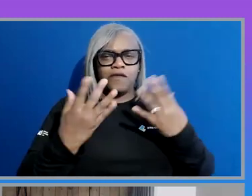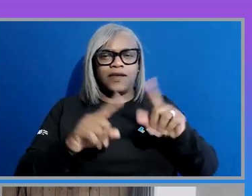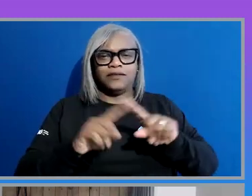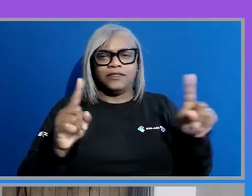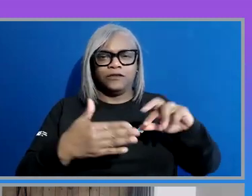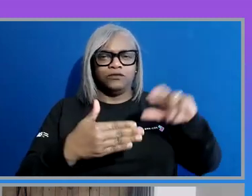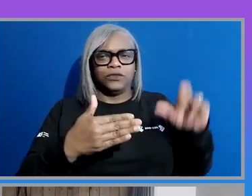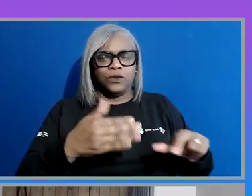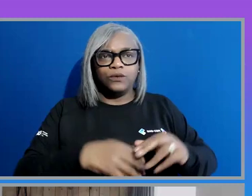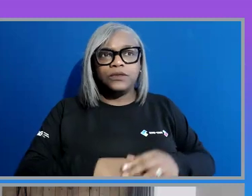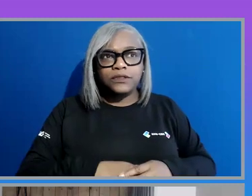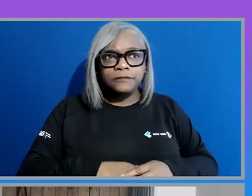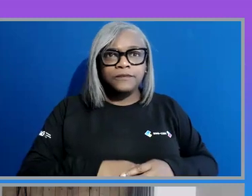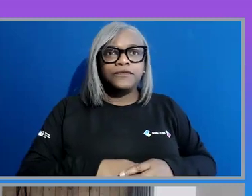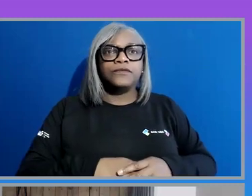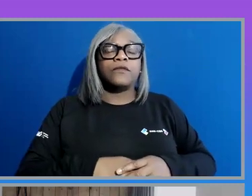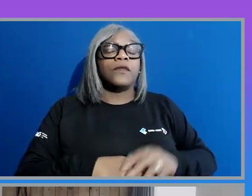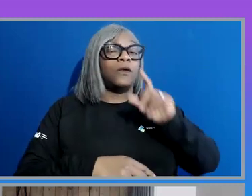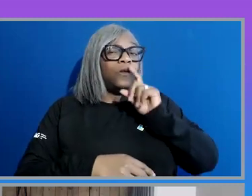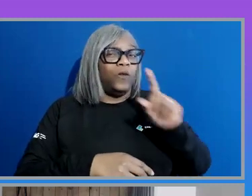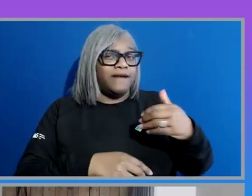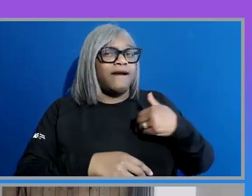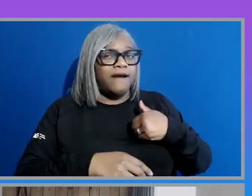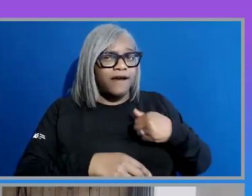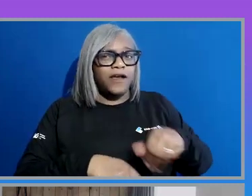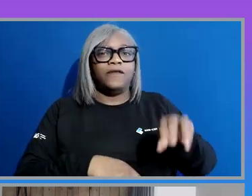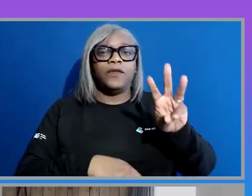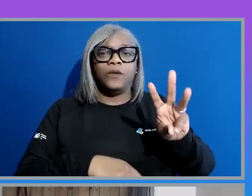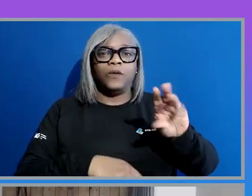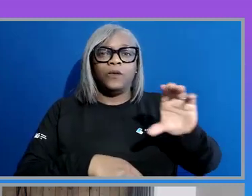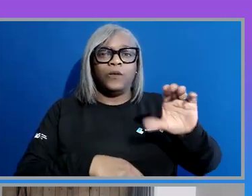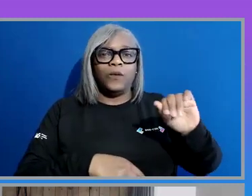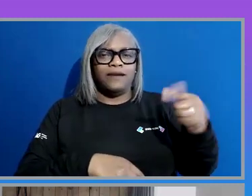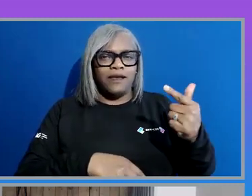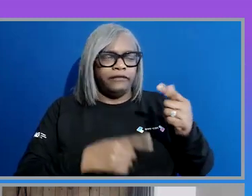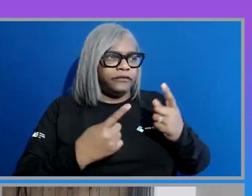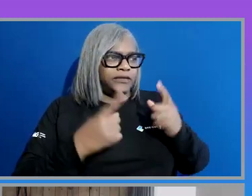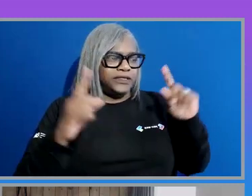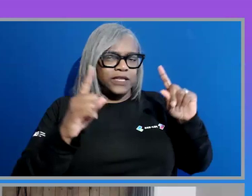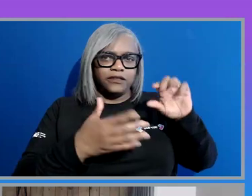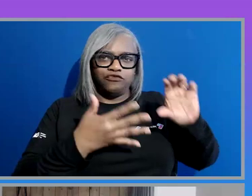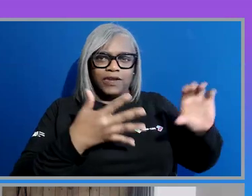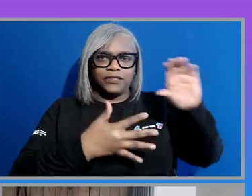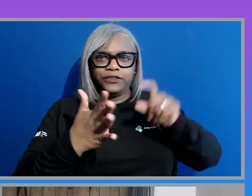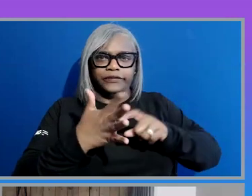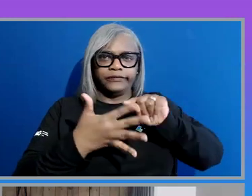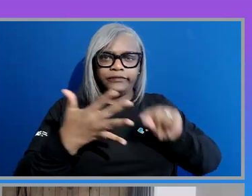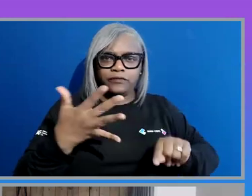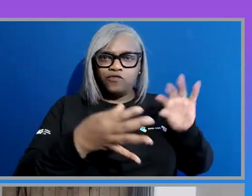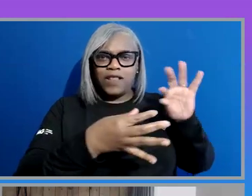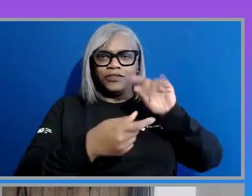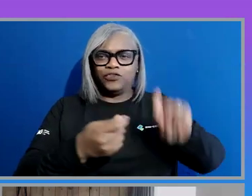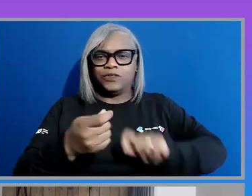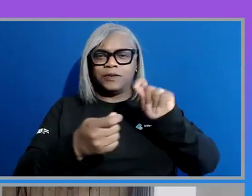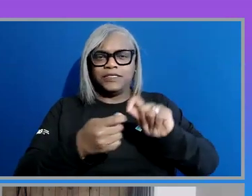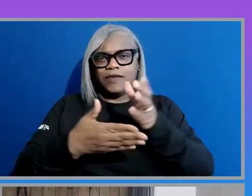results, we list the WCAG success criteria that are specifically related to that component.